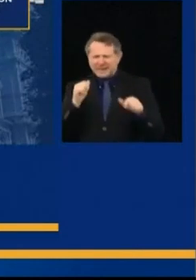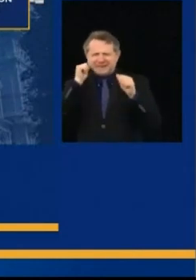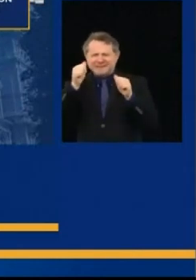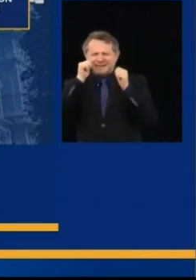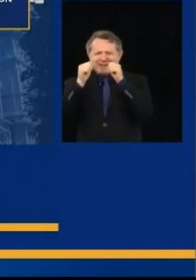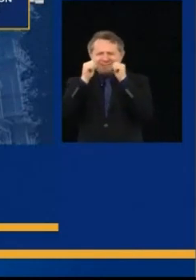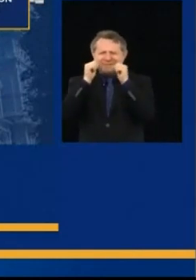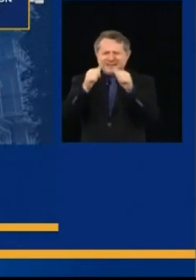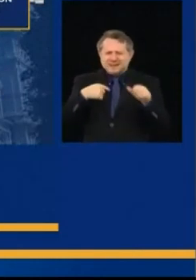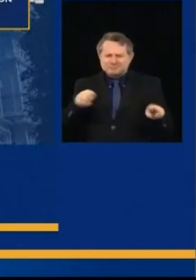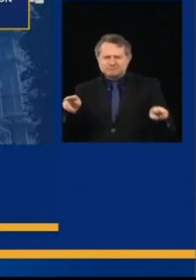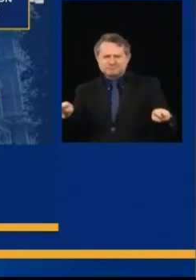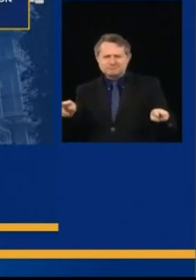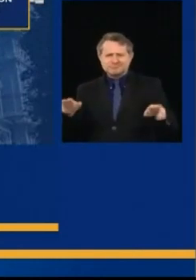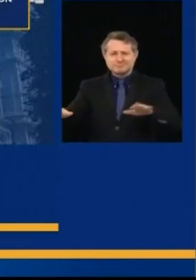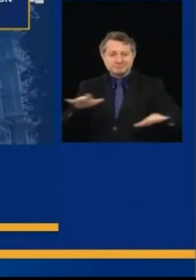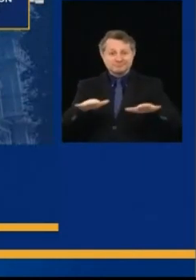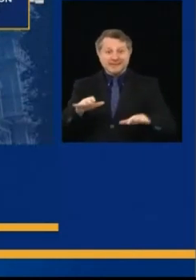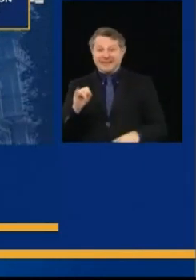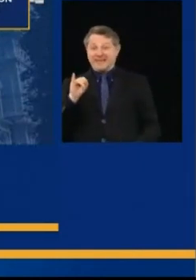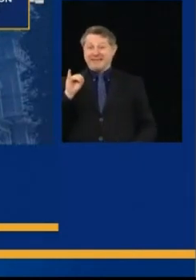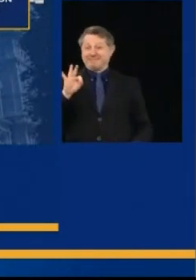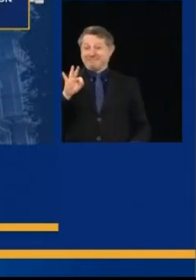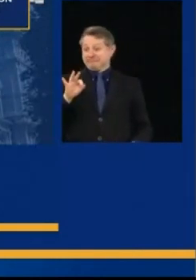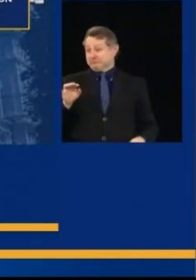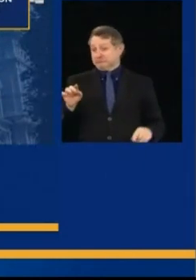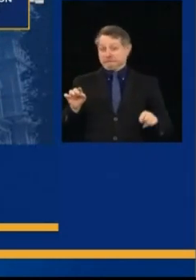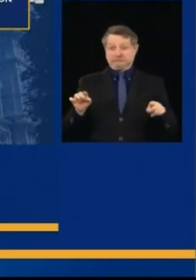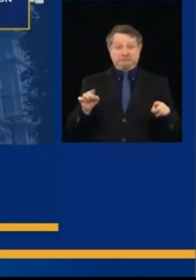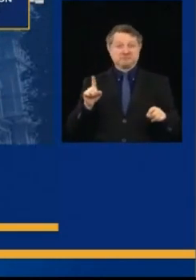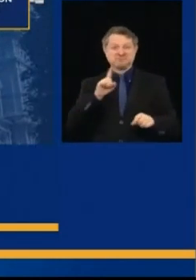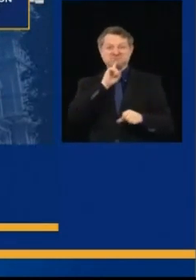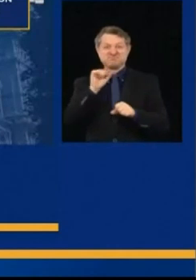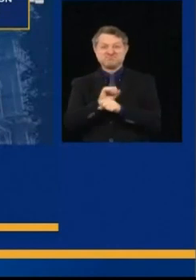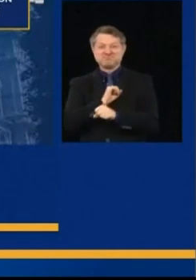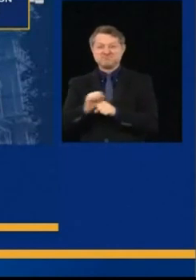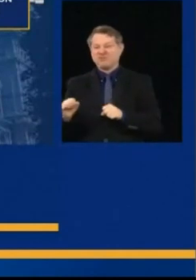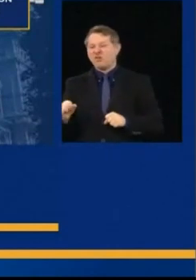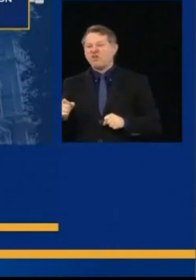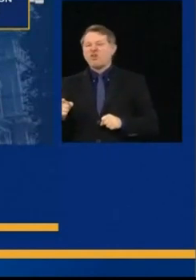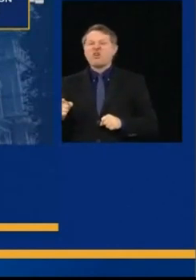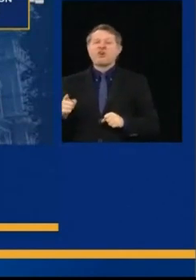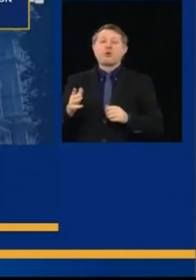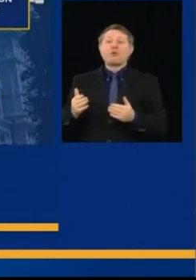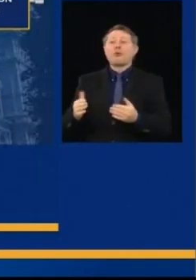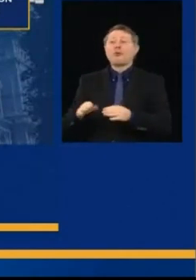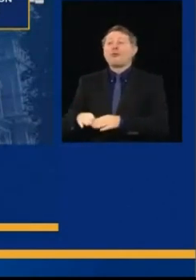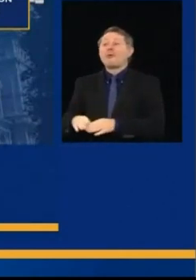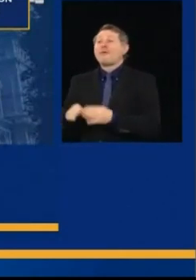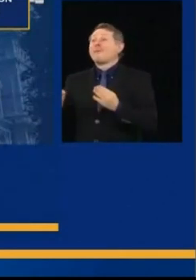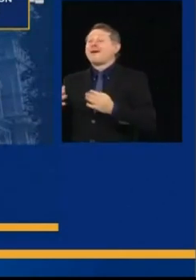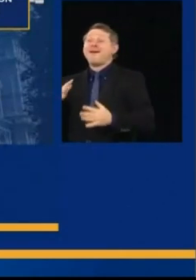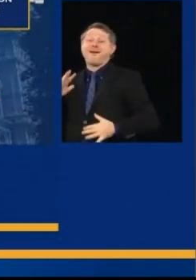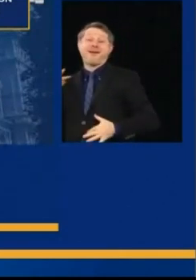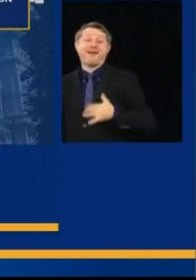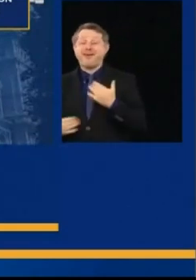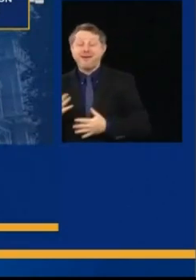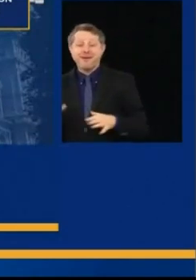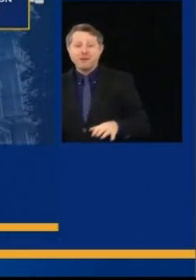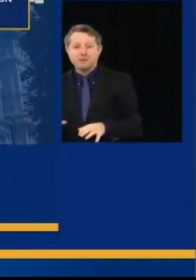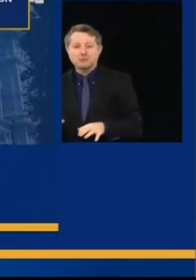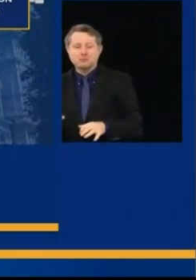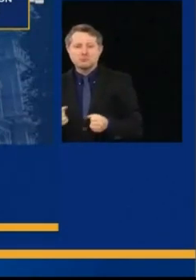the activity is increasing to a level that is increasing the rate of